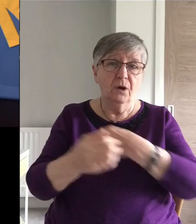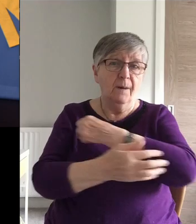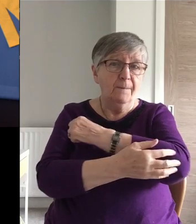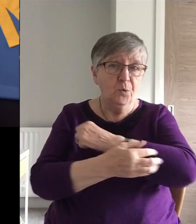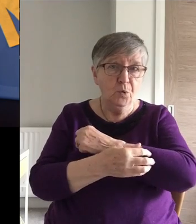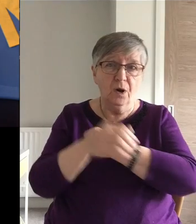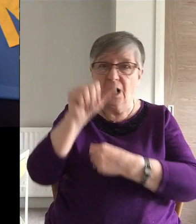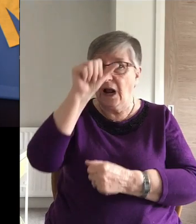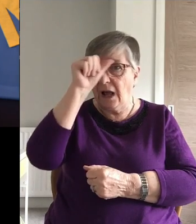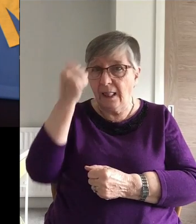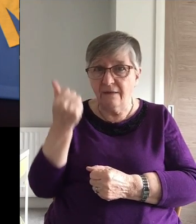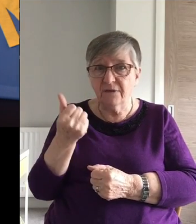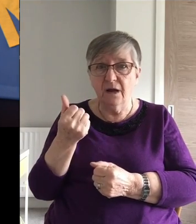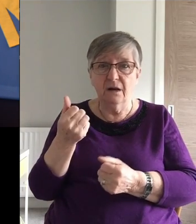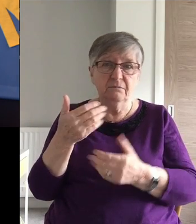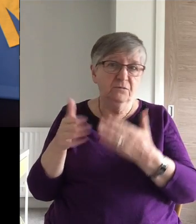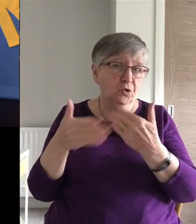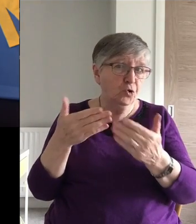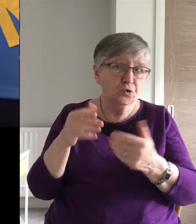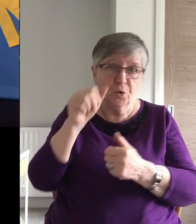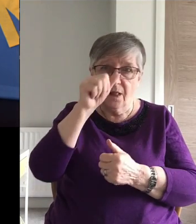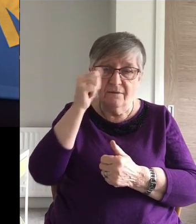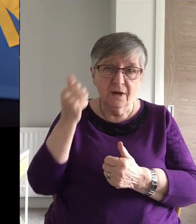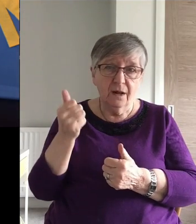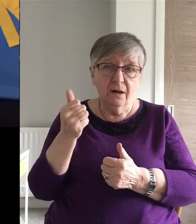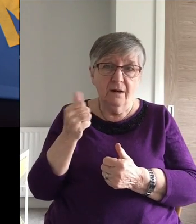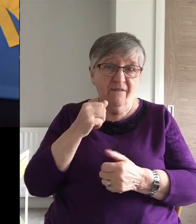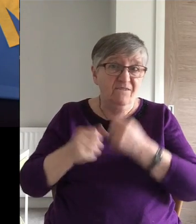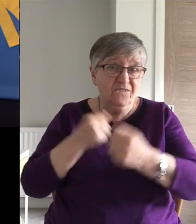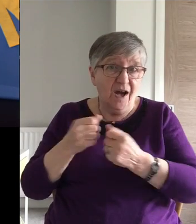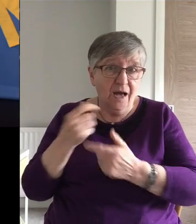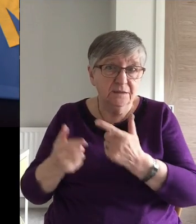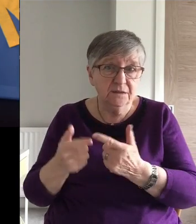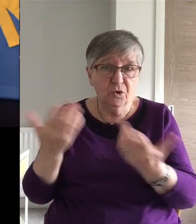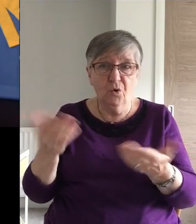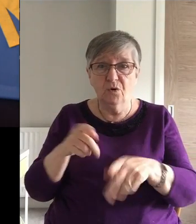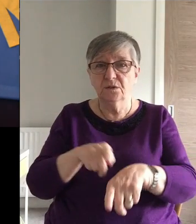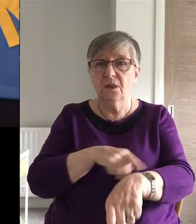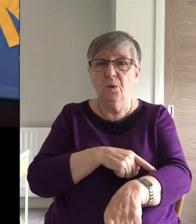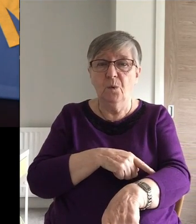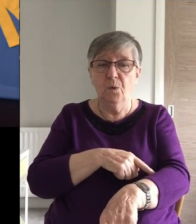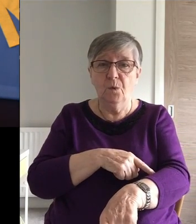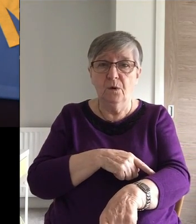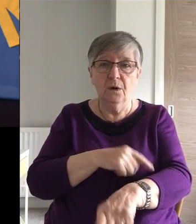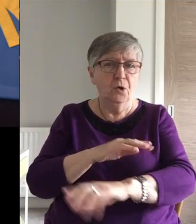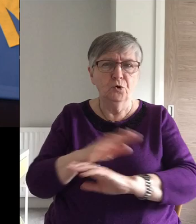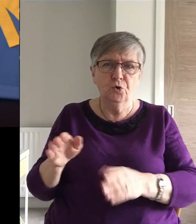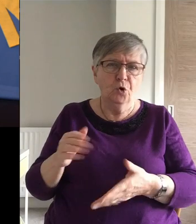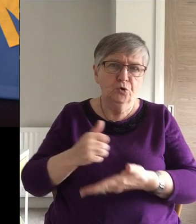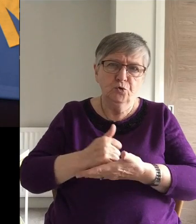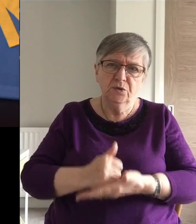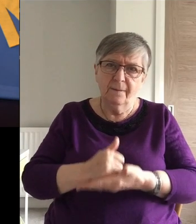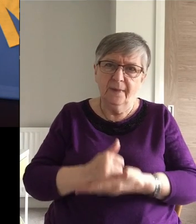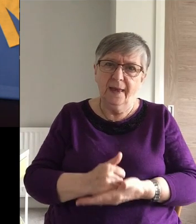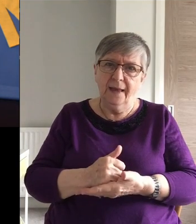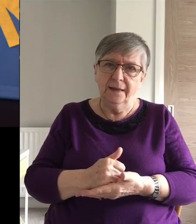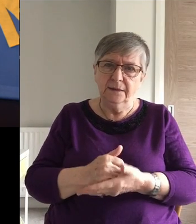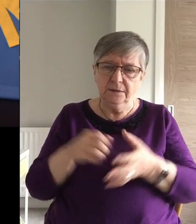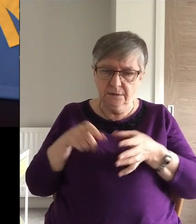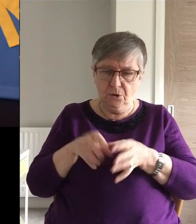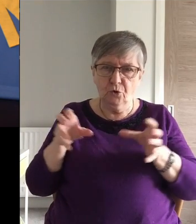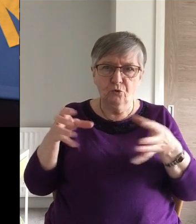not so clever, fast runners and slow runners, whatever. And we are not to rely as individuals or as